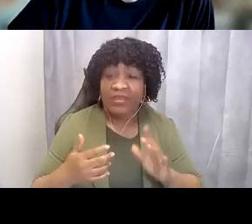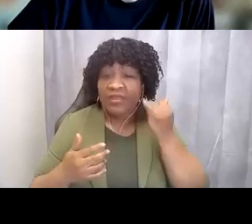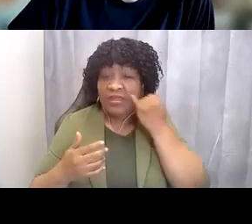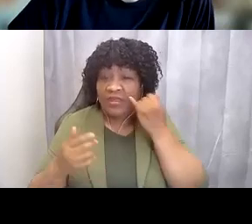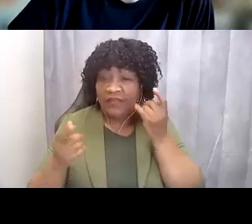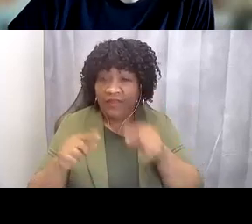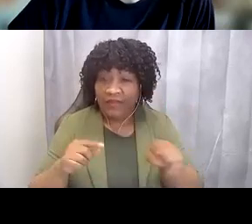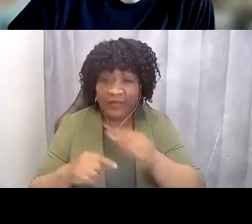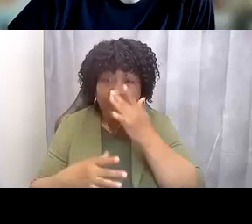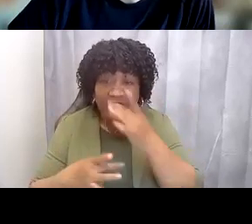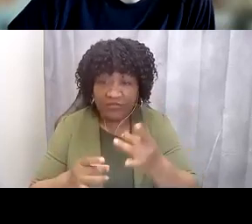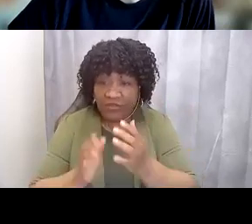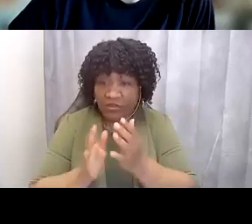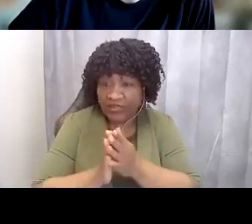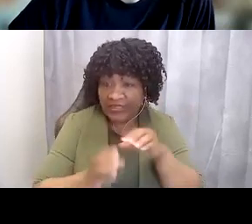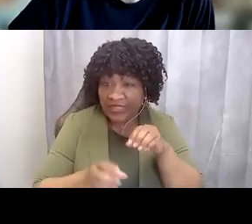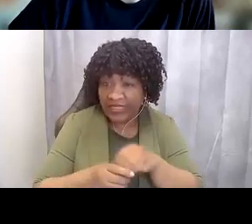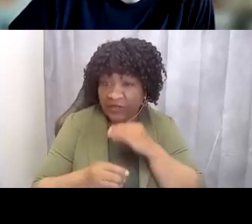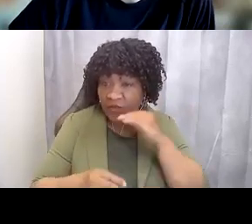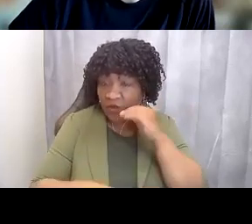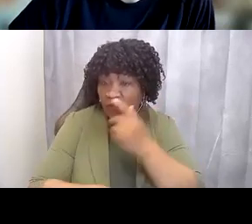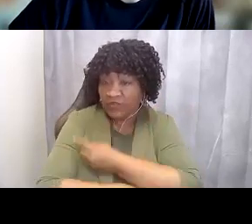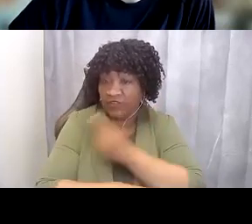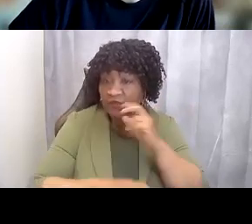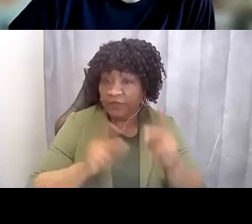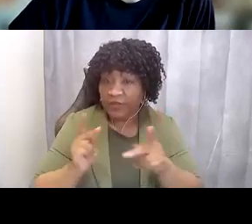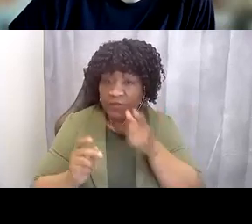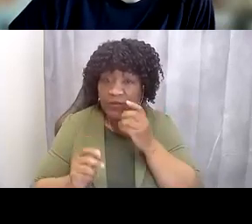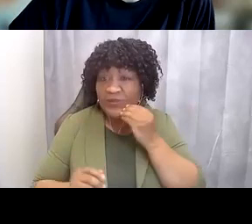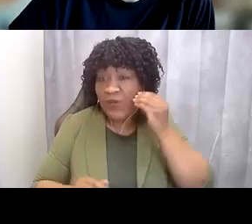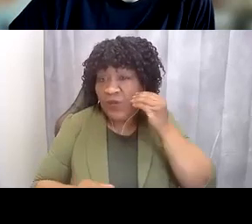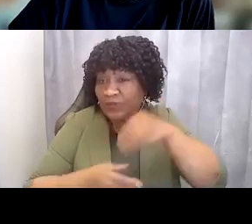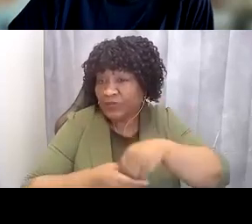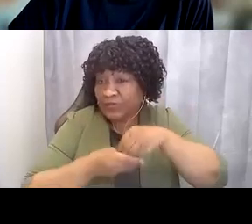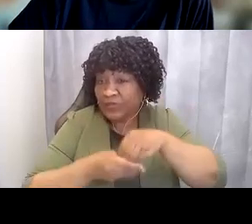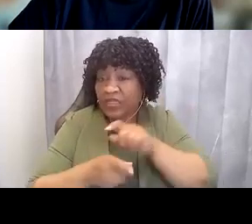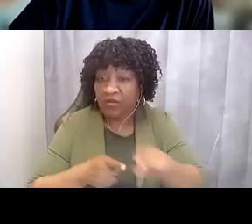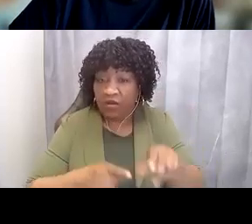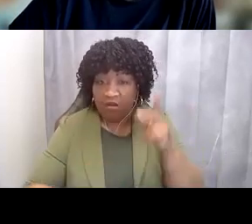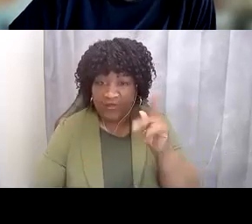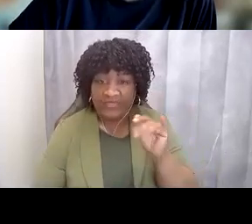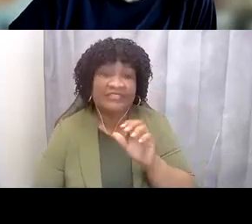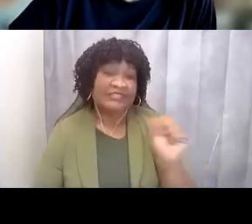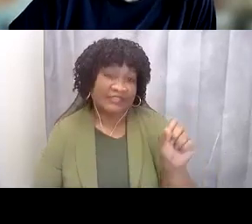Anyone interested in requesting an in-home vaccination for someone who is homebound can call the PIC. Yes.